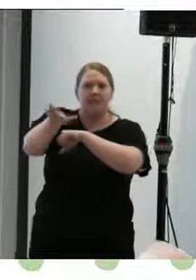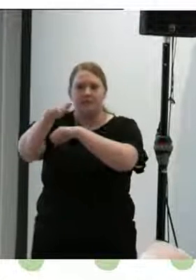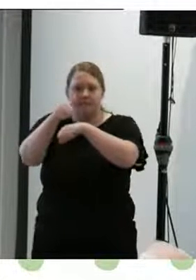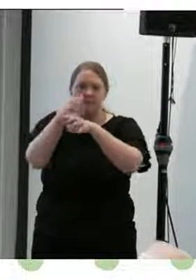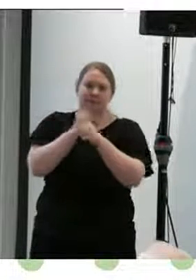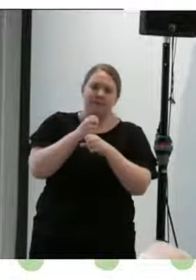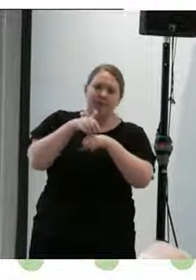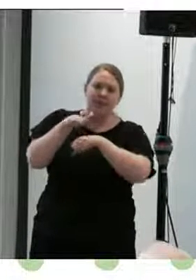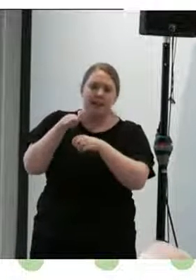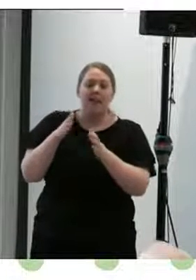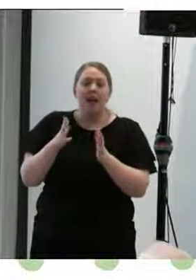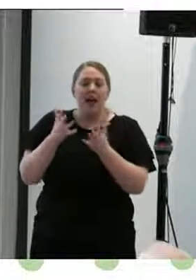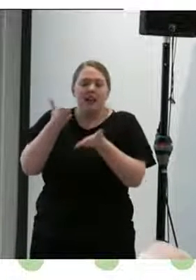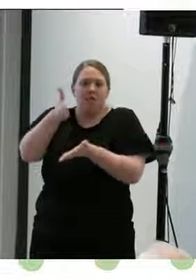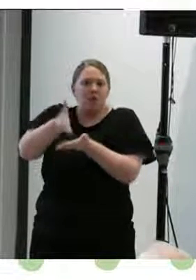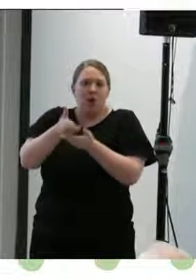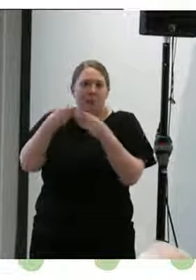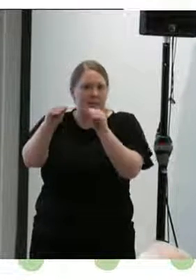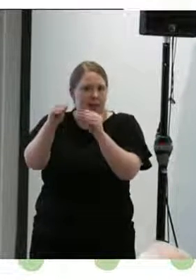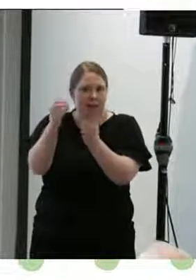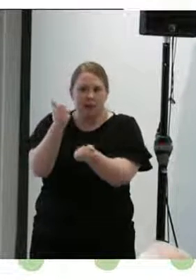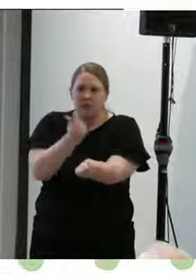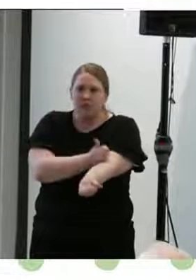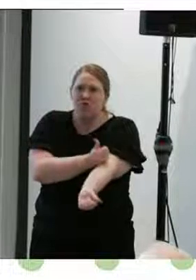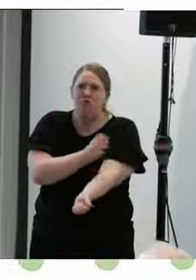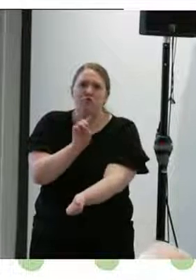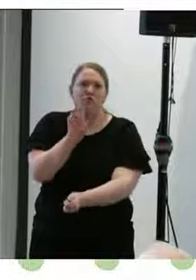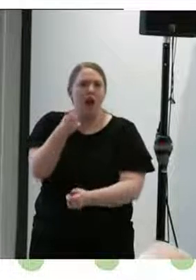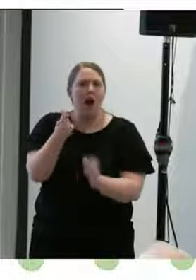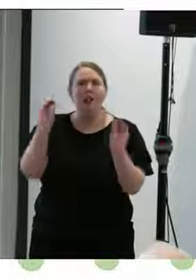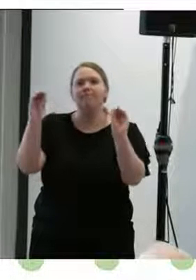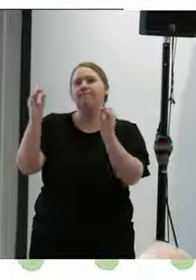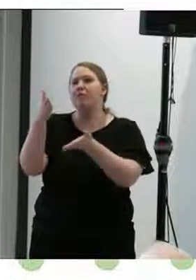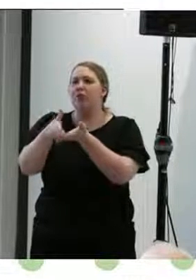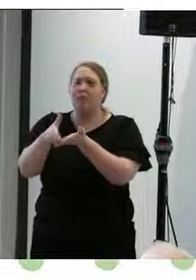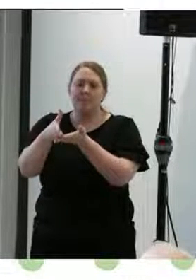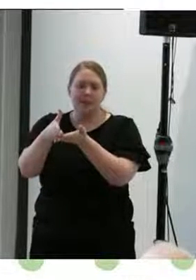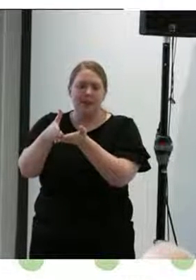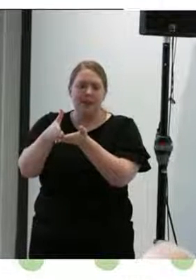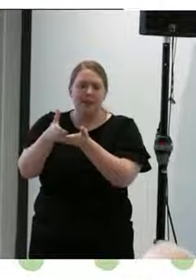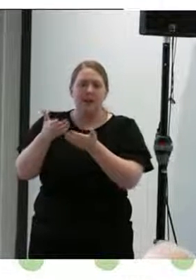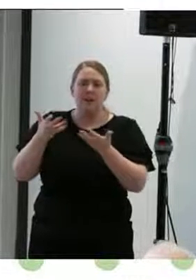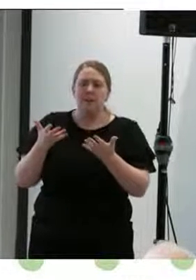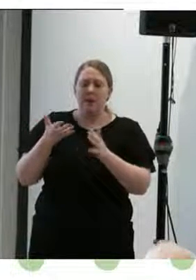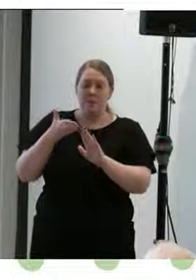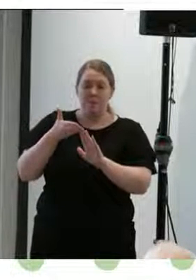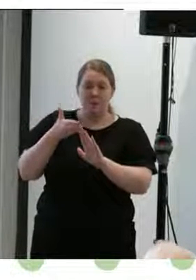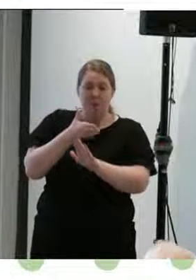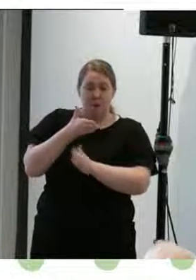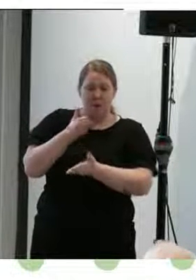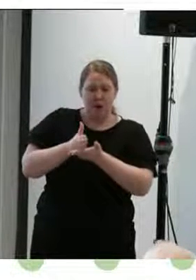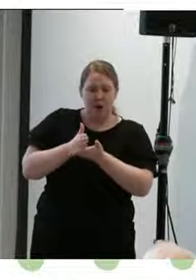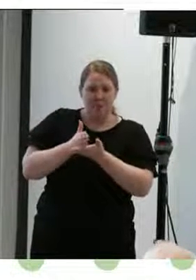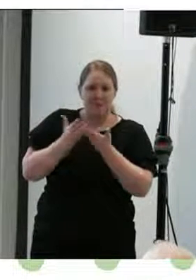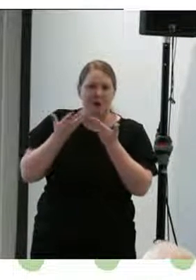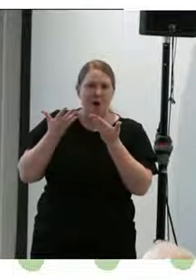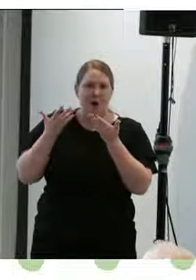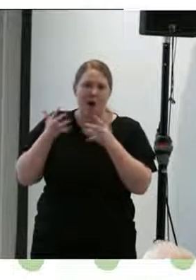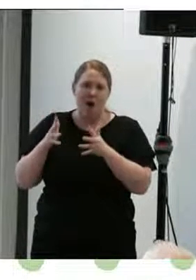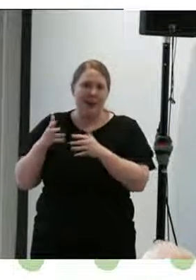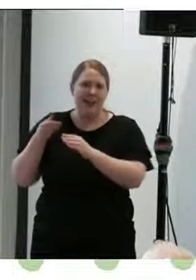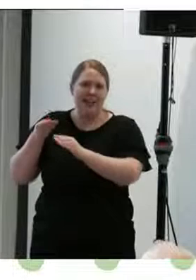drugs. He just stops. He said it was a great job. But then he says to me, before I had stopped, I had already sold to an undercover